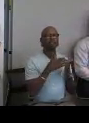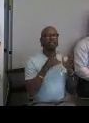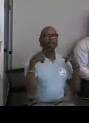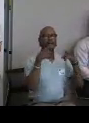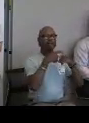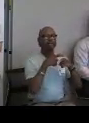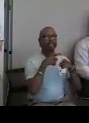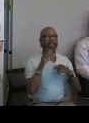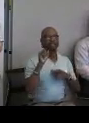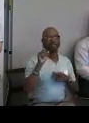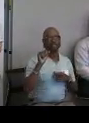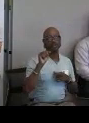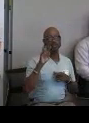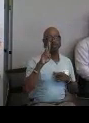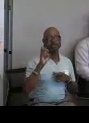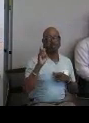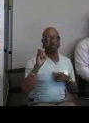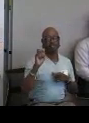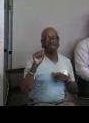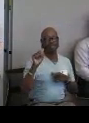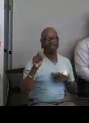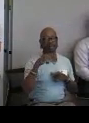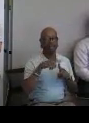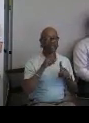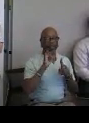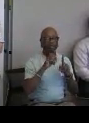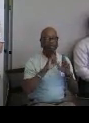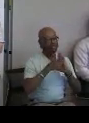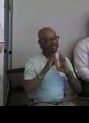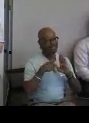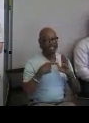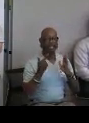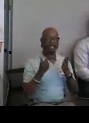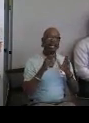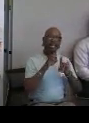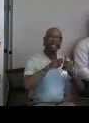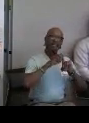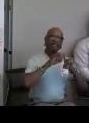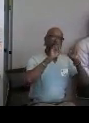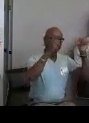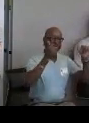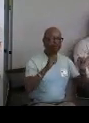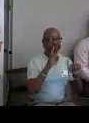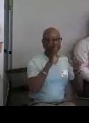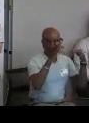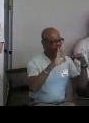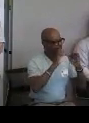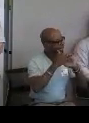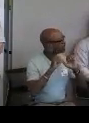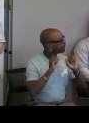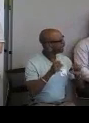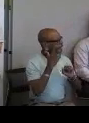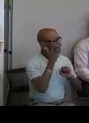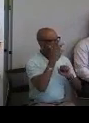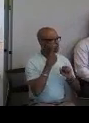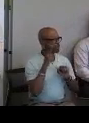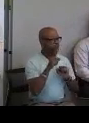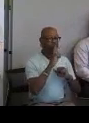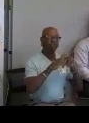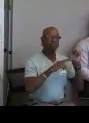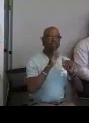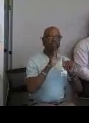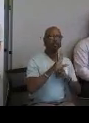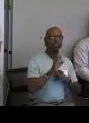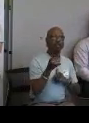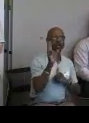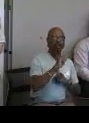streets. But I wanted to kind of highlight the elevator shape, just to kind of break down exactly how SVG can look and how it can work for you when you're building your own